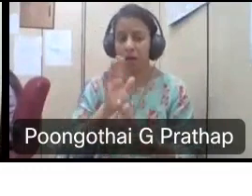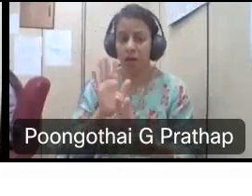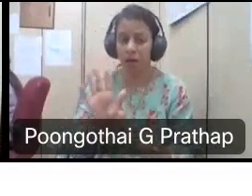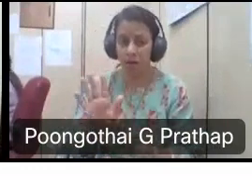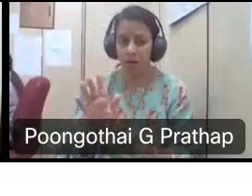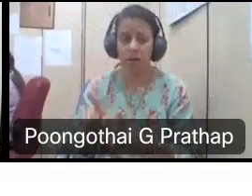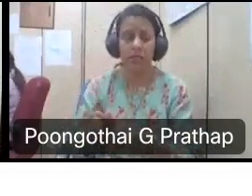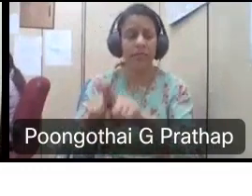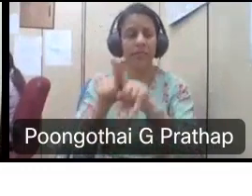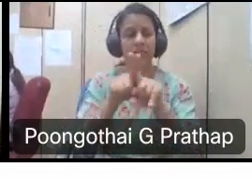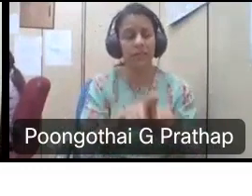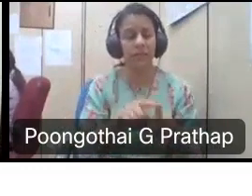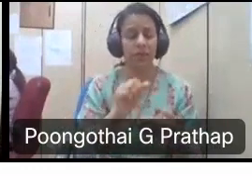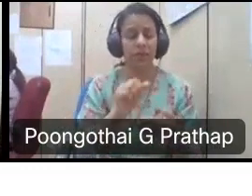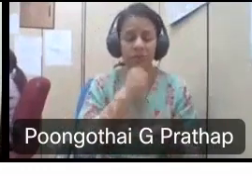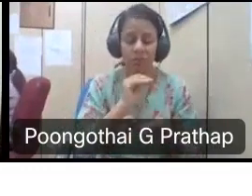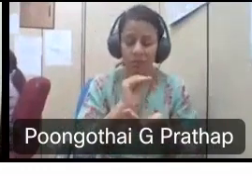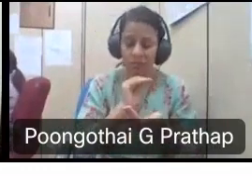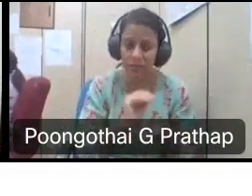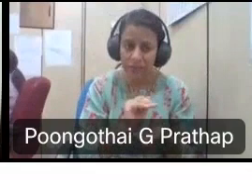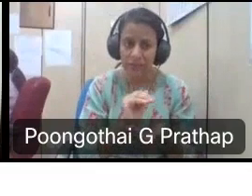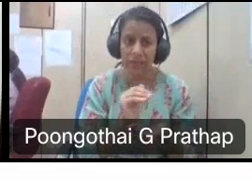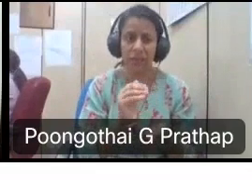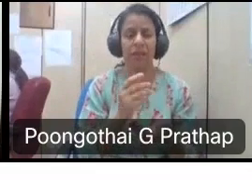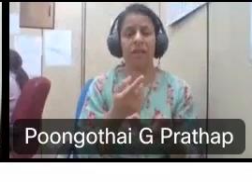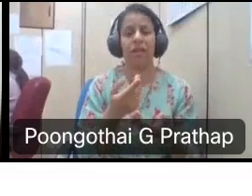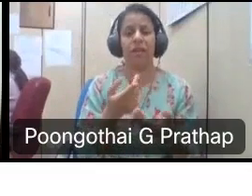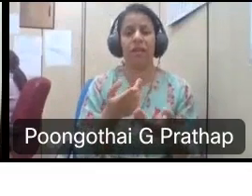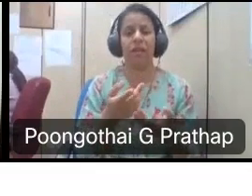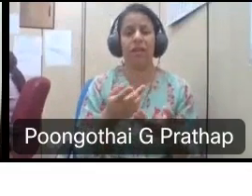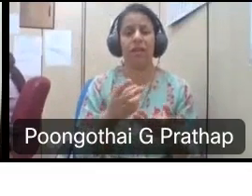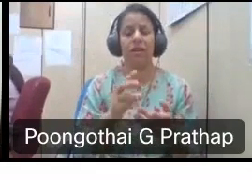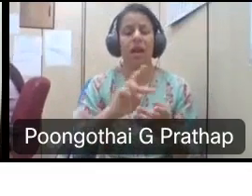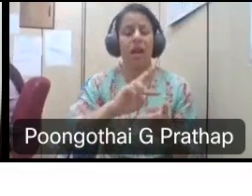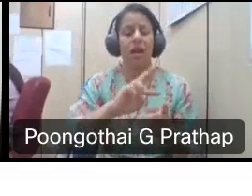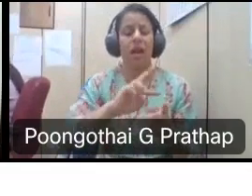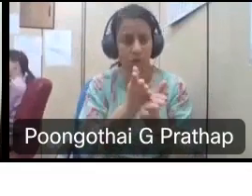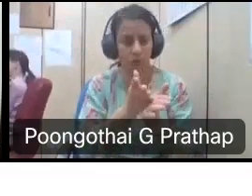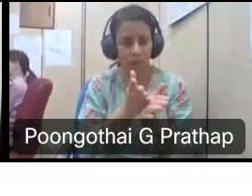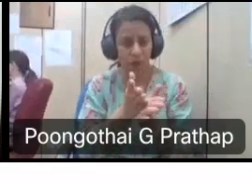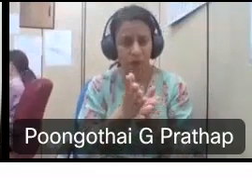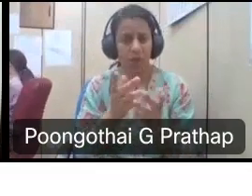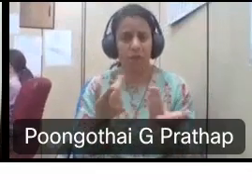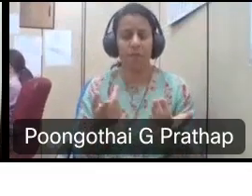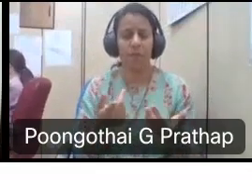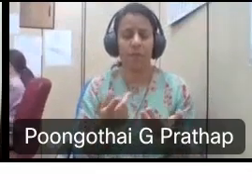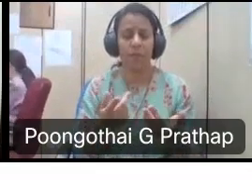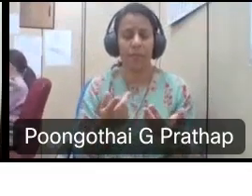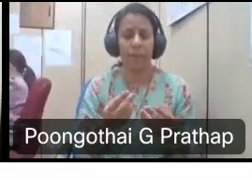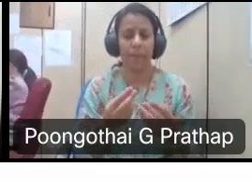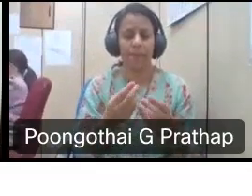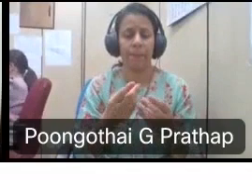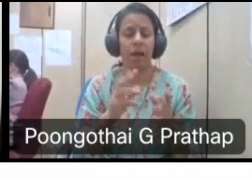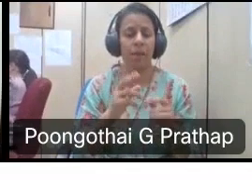Like small ASD, small VSD, amuscular VSD will close on its own, but atrioventricular septal defect